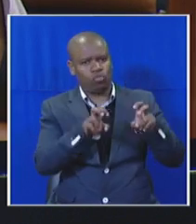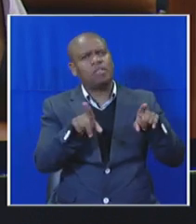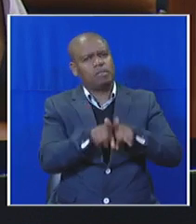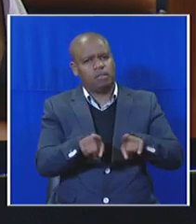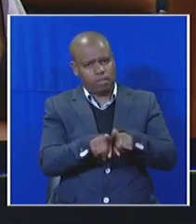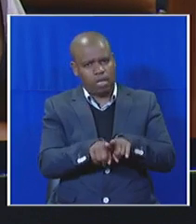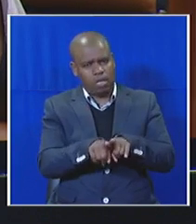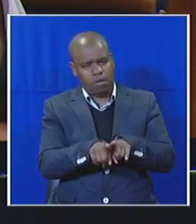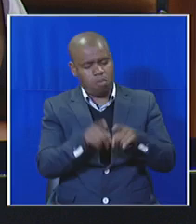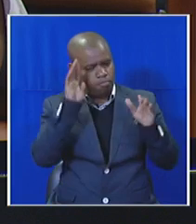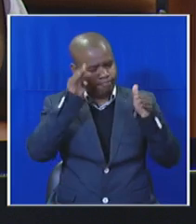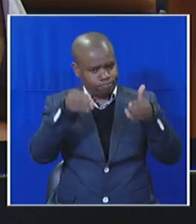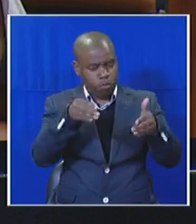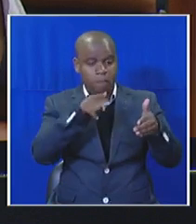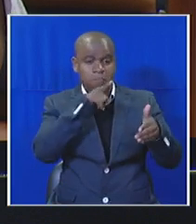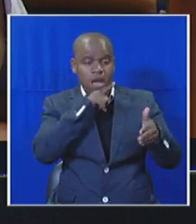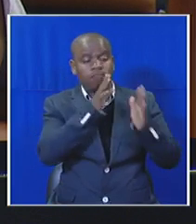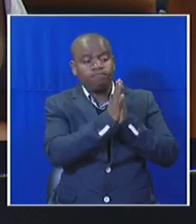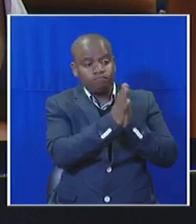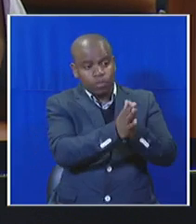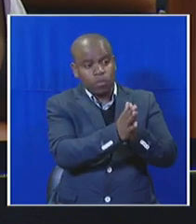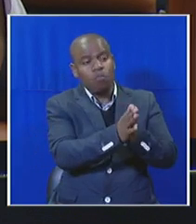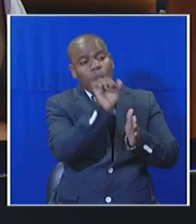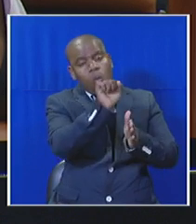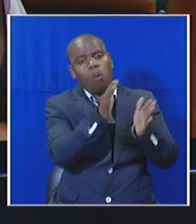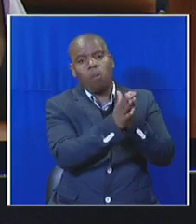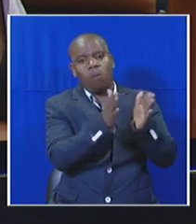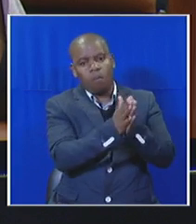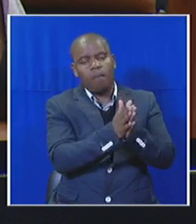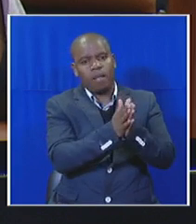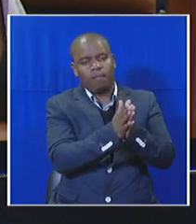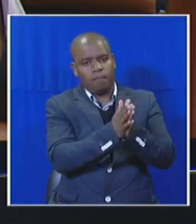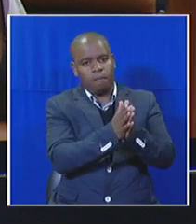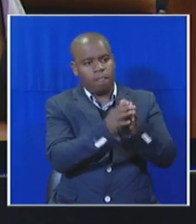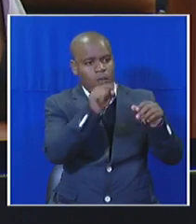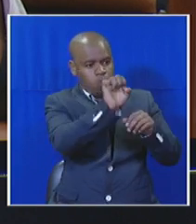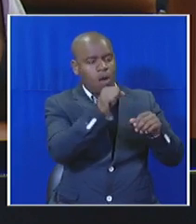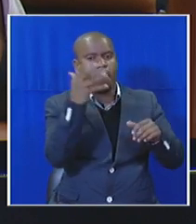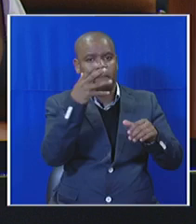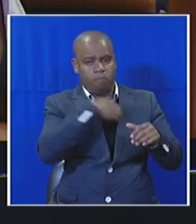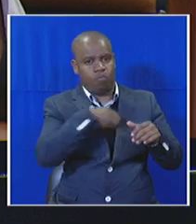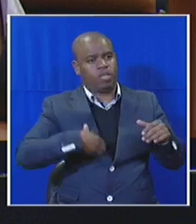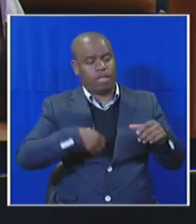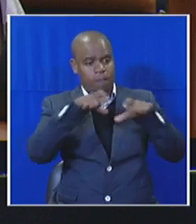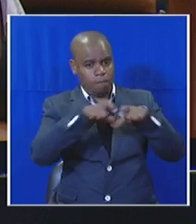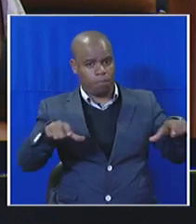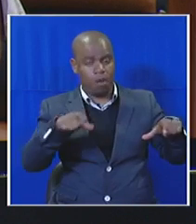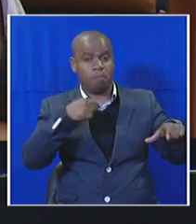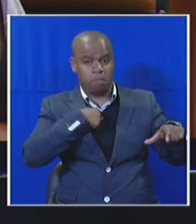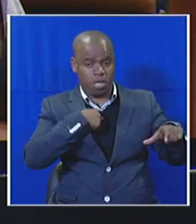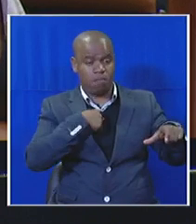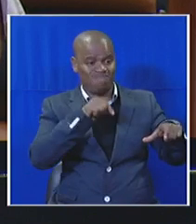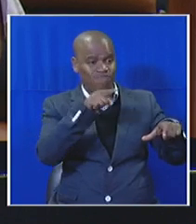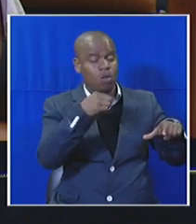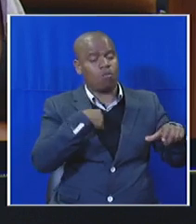except that it was asking for a statement. I would still leave the matter to the two